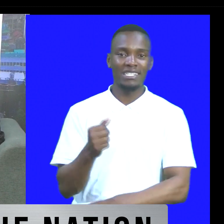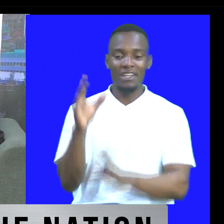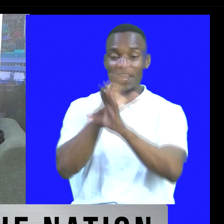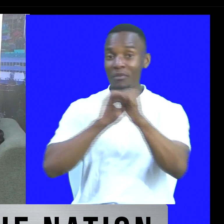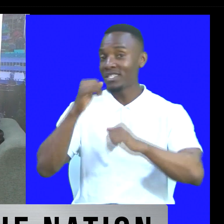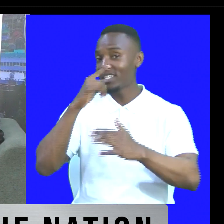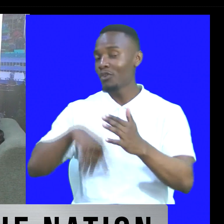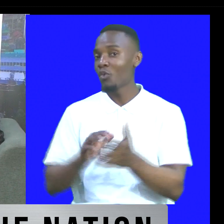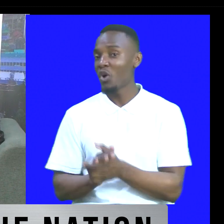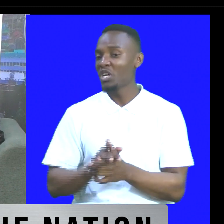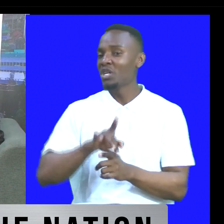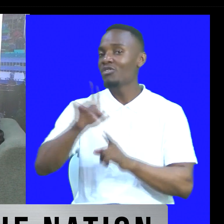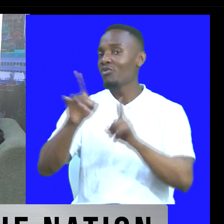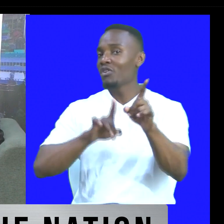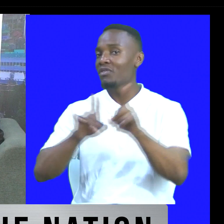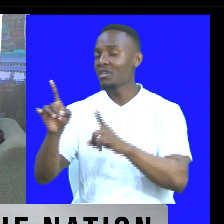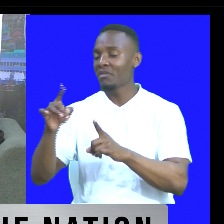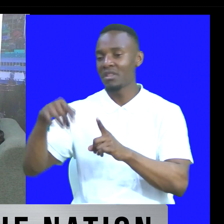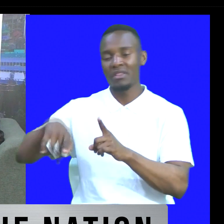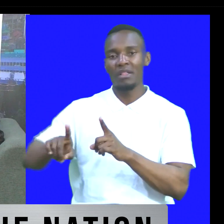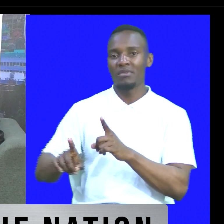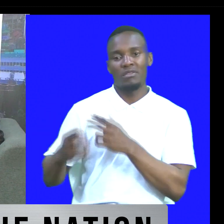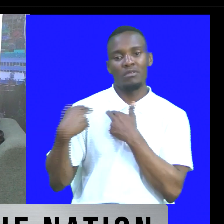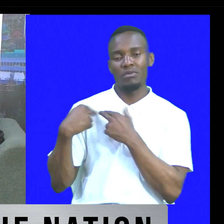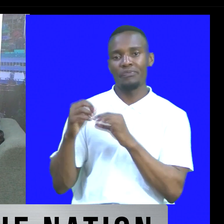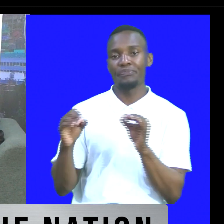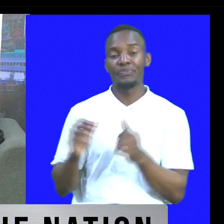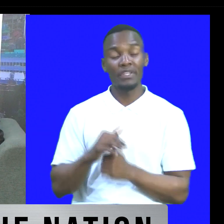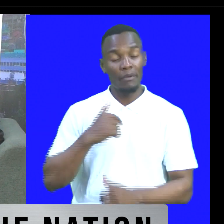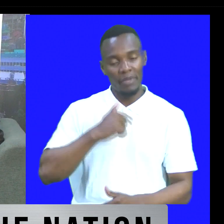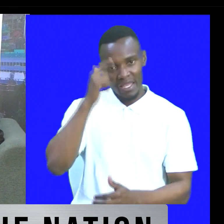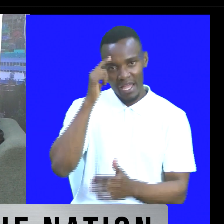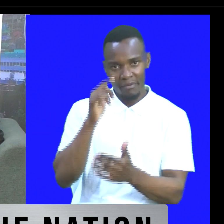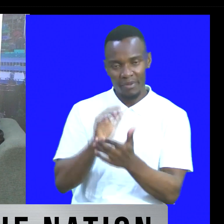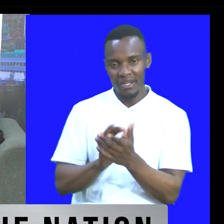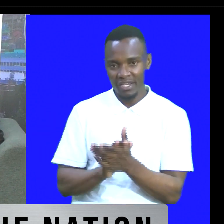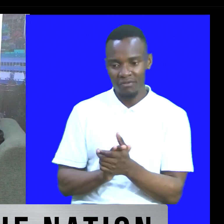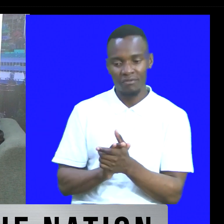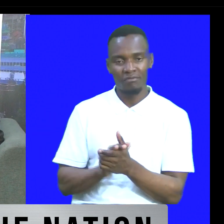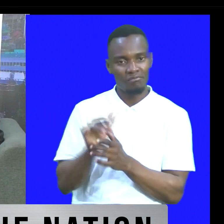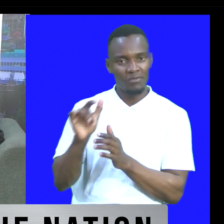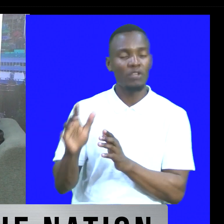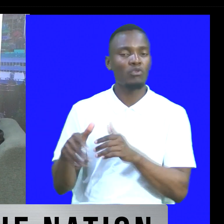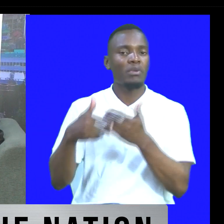should be delegated to ambassadors. Yeah, I hope it is the delegation that has happened. That will be very lovely. Yeah,